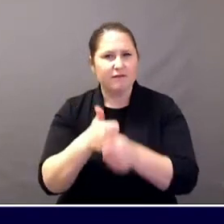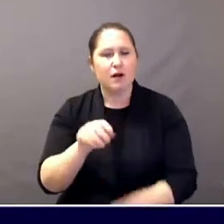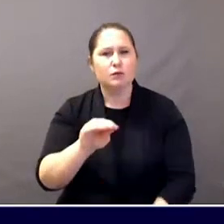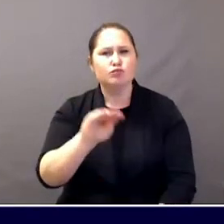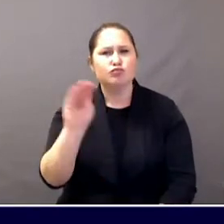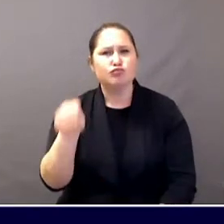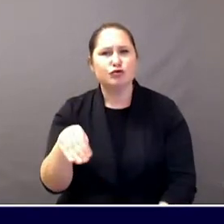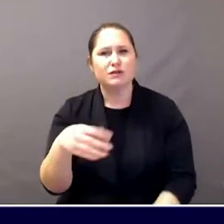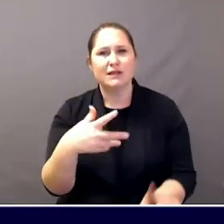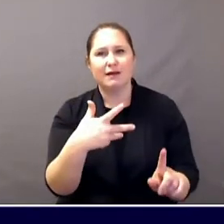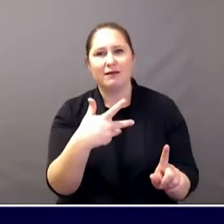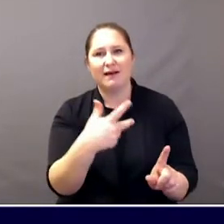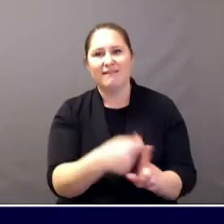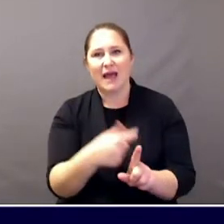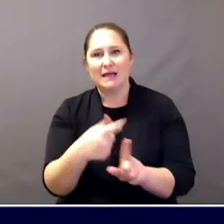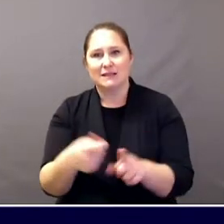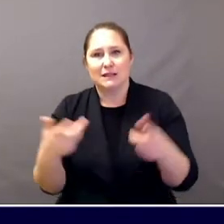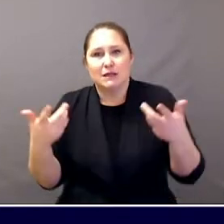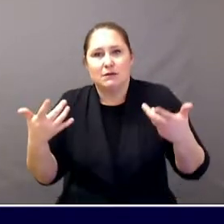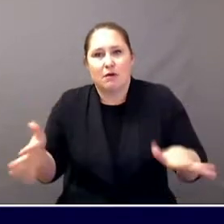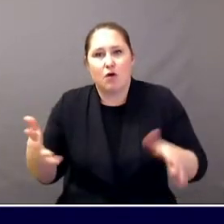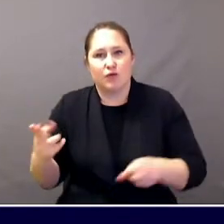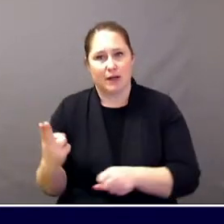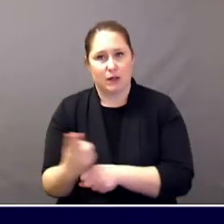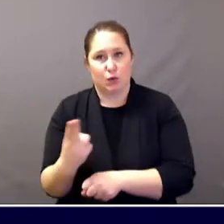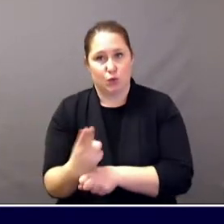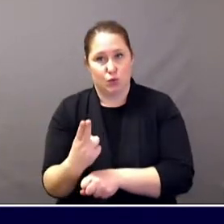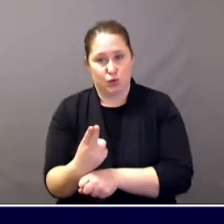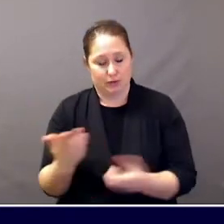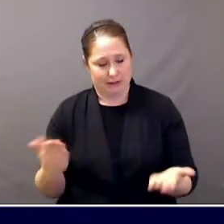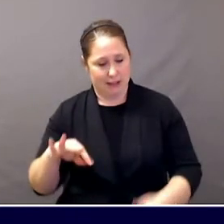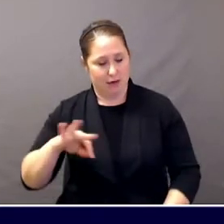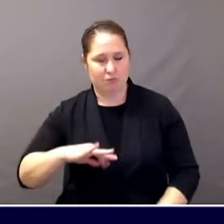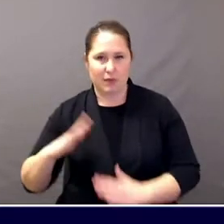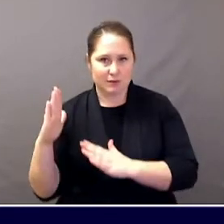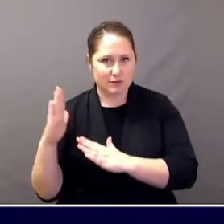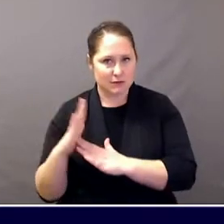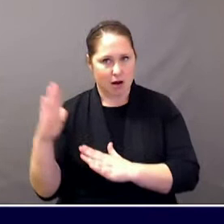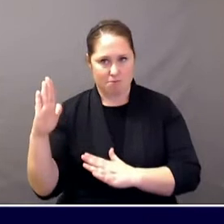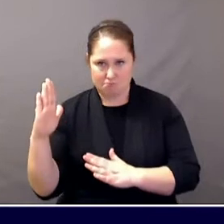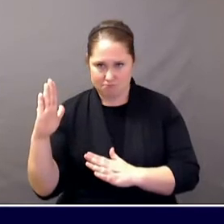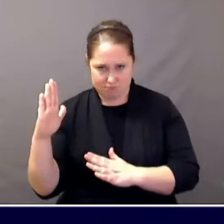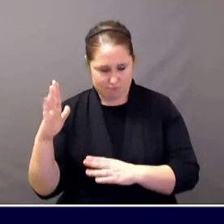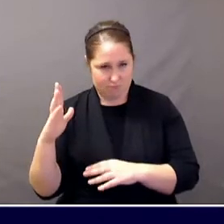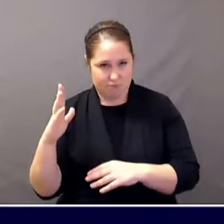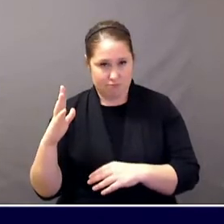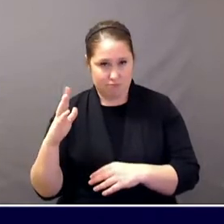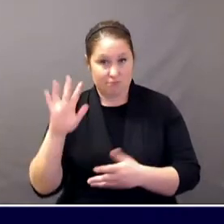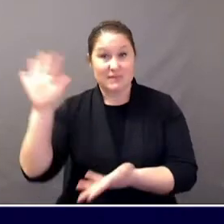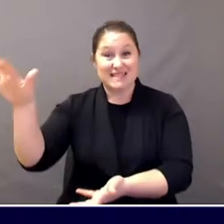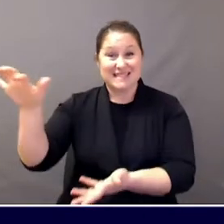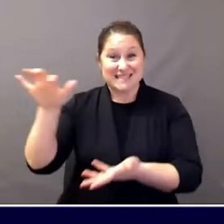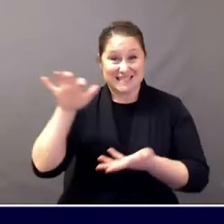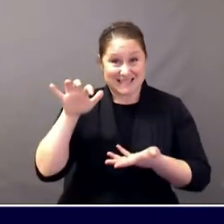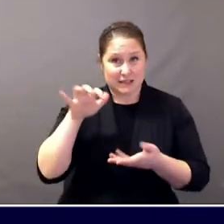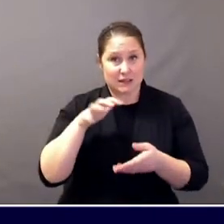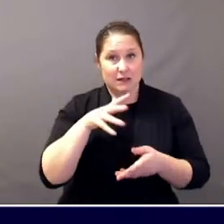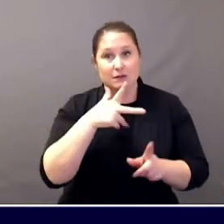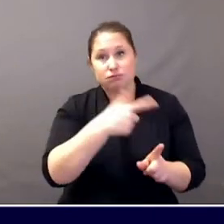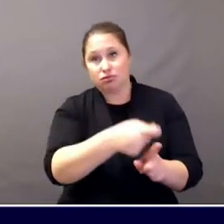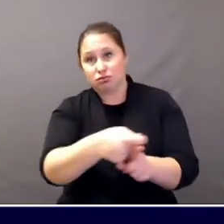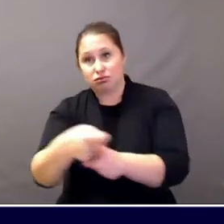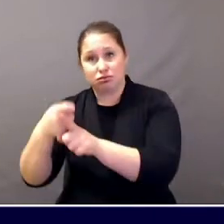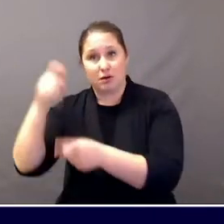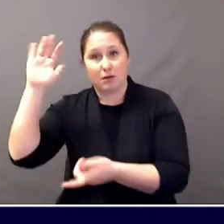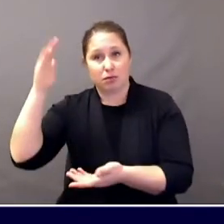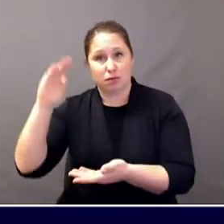a state has used. So since we have been deemed one of the top states for really getting out this vaccine and putting it into people's arms, would that mean that